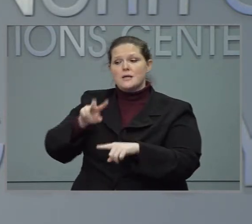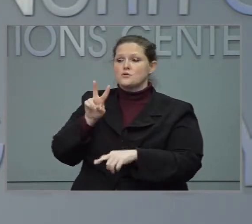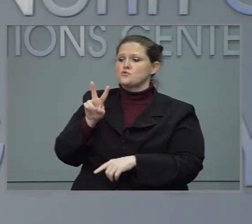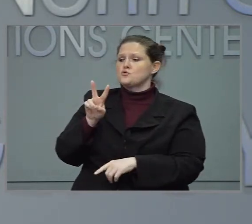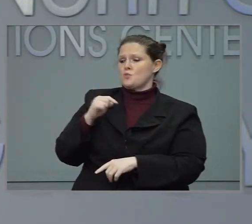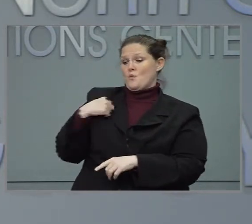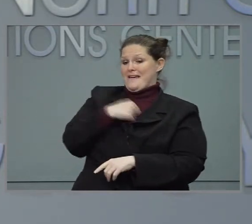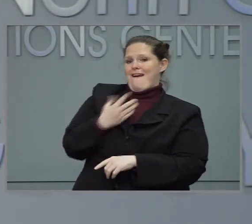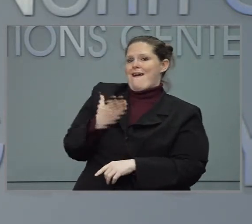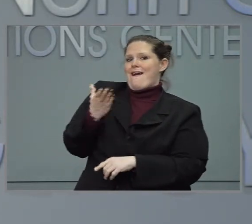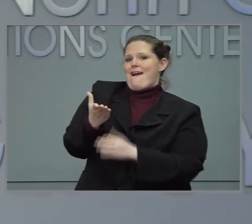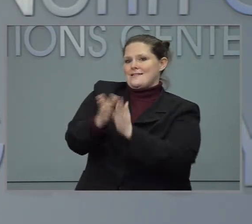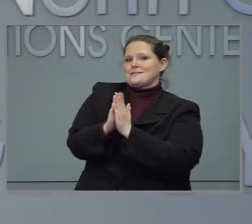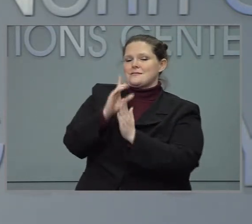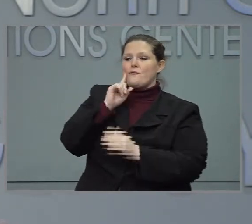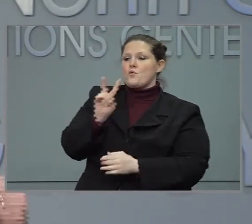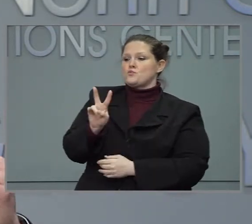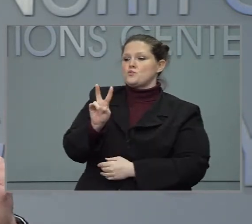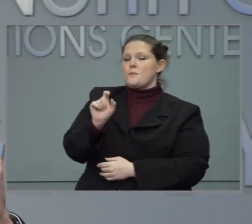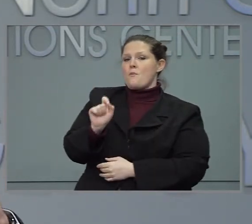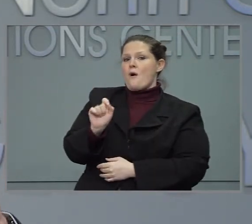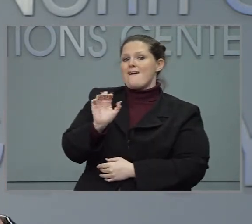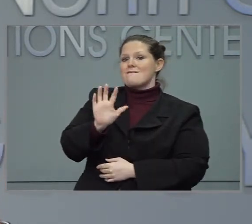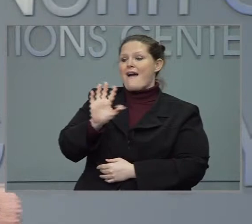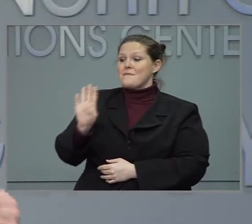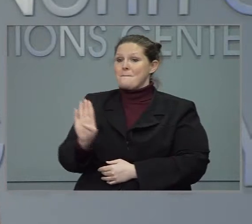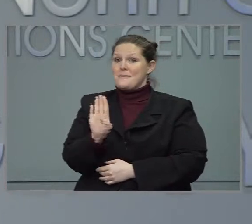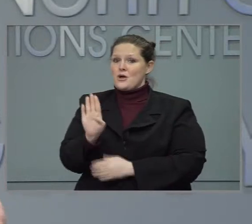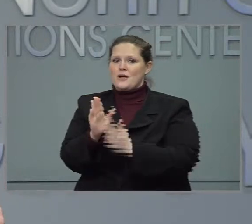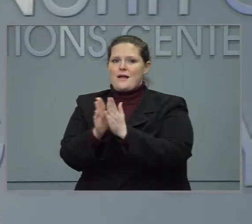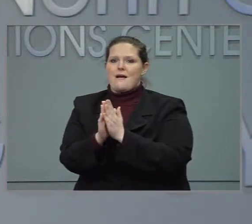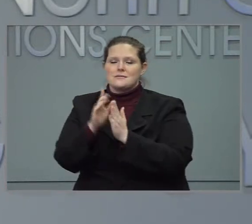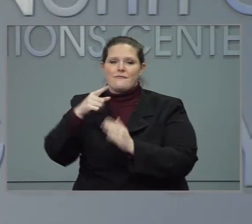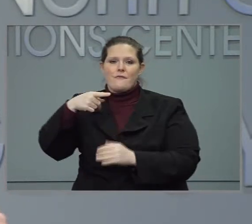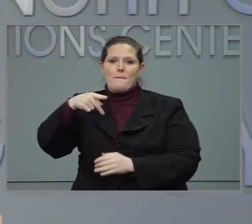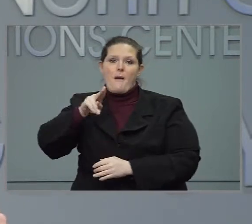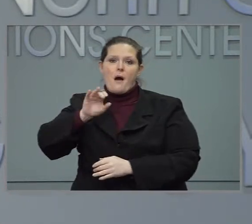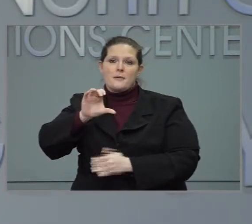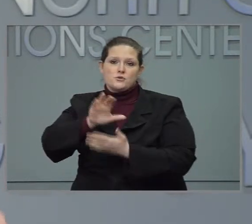help build our public schools, but realize we have an $8 billion